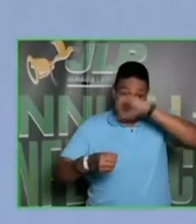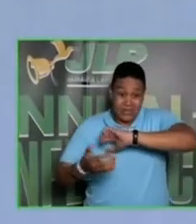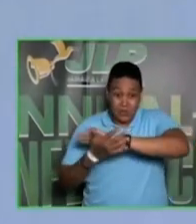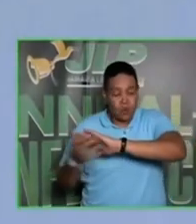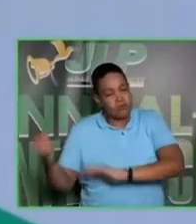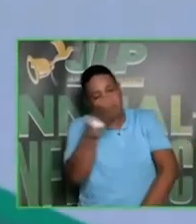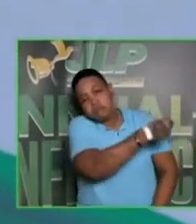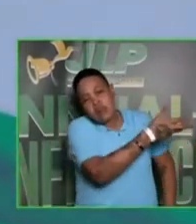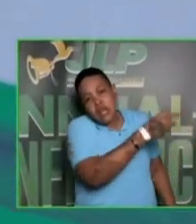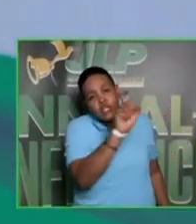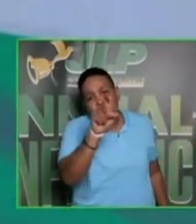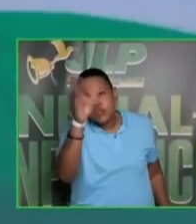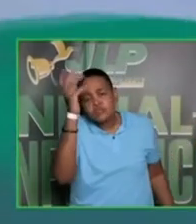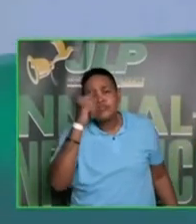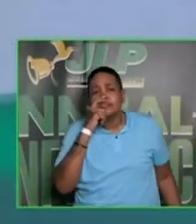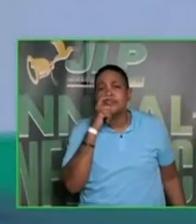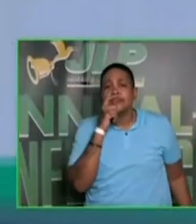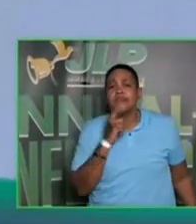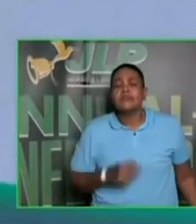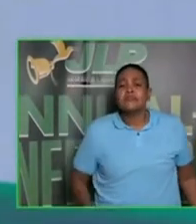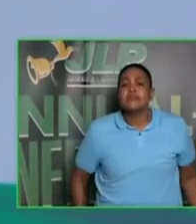school.